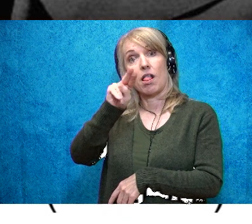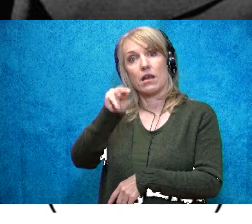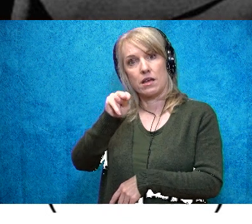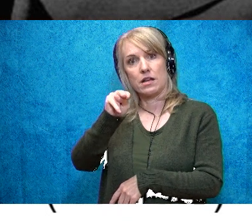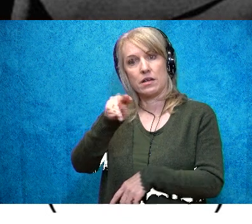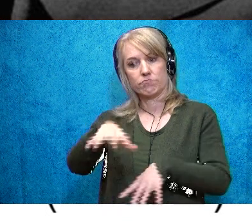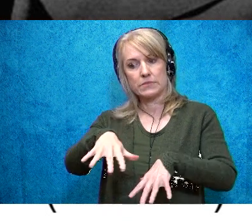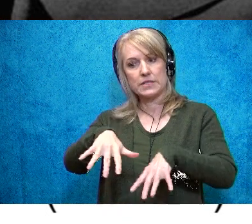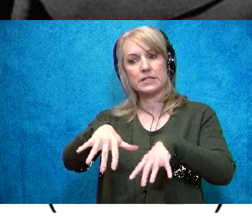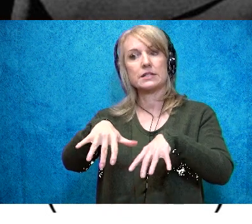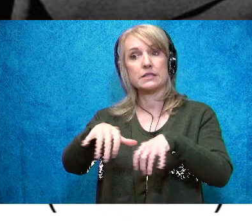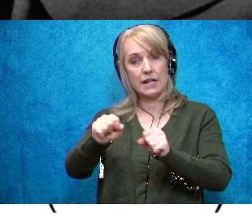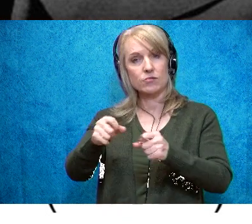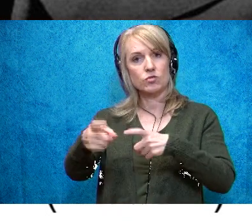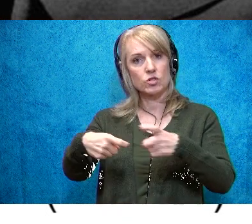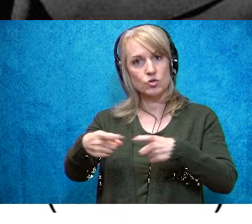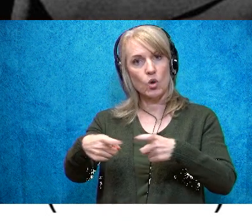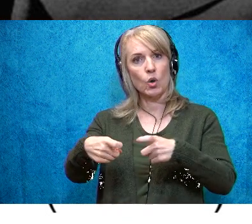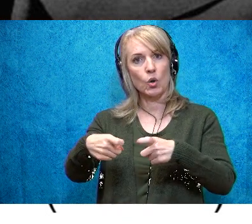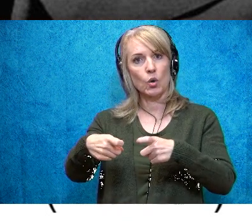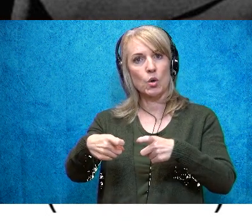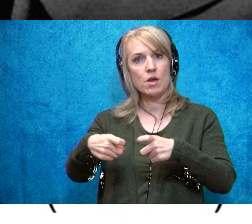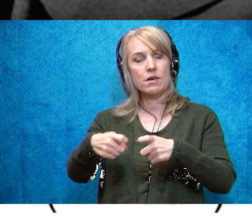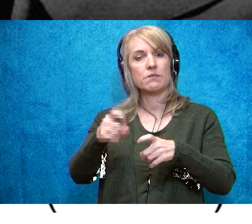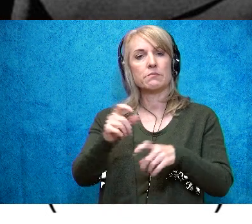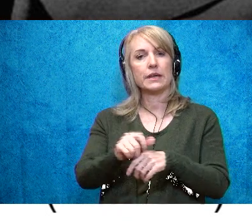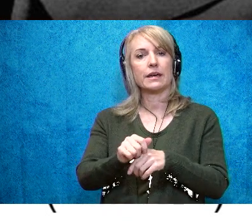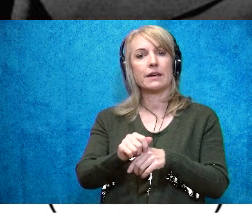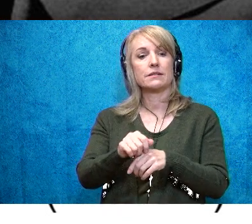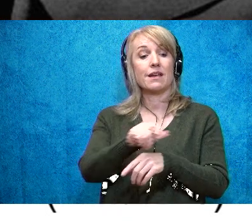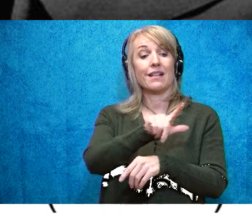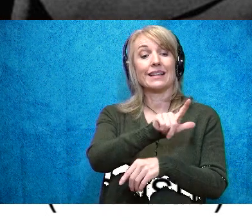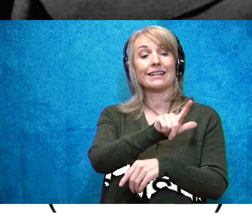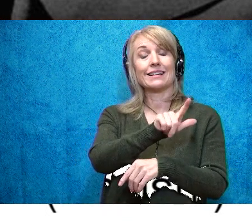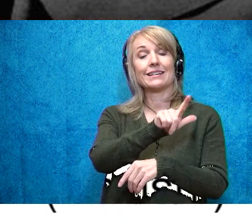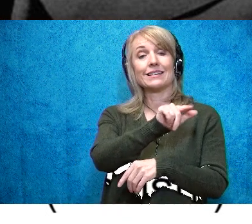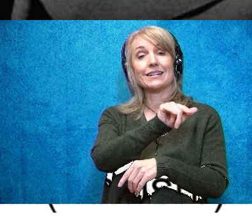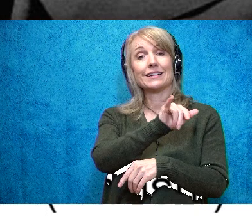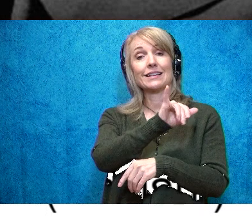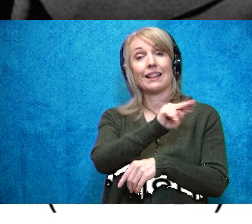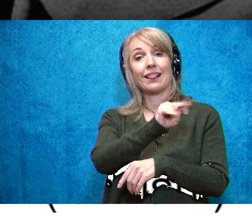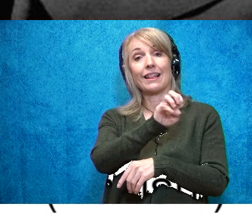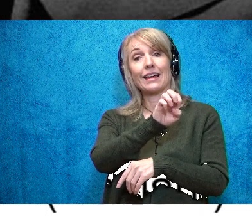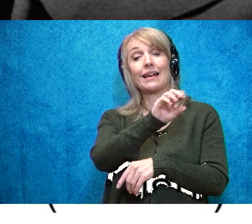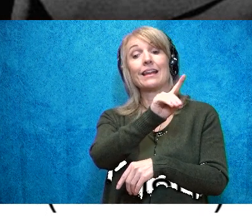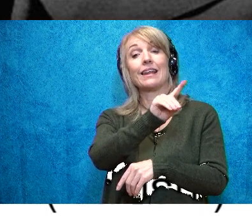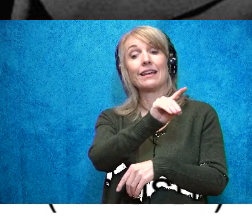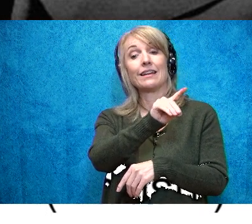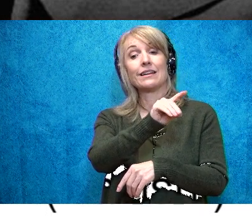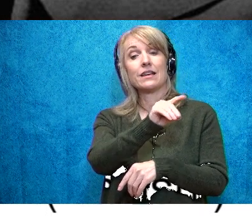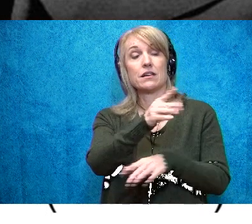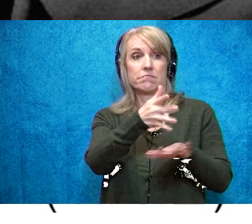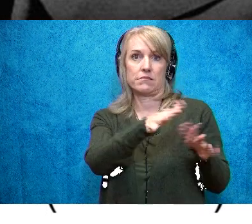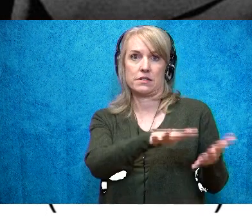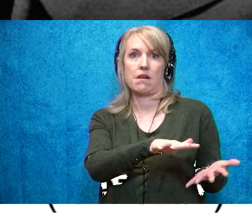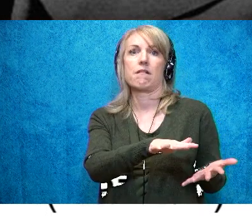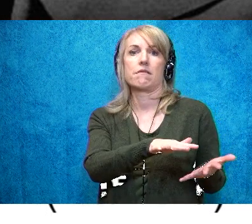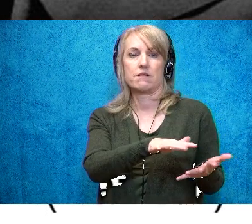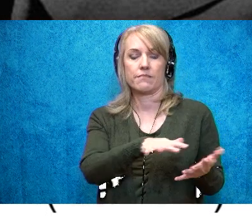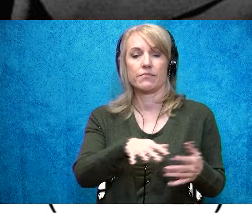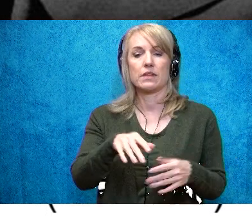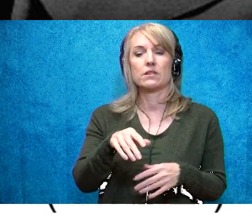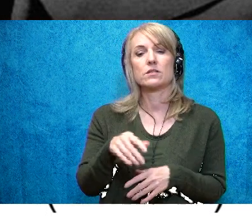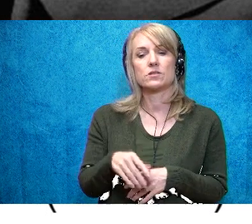of Vladimir Lenin. You're also going to see him intensify his communist control in the